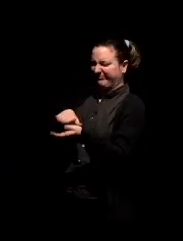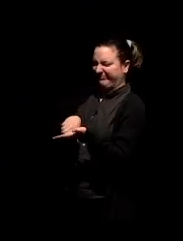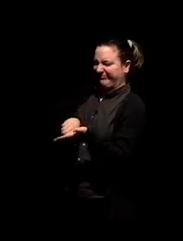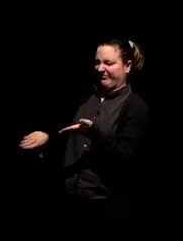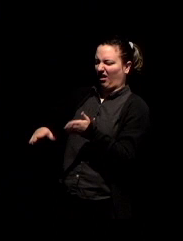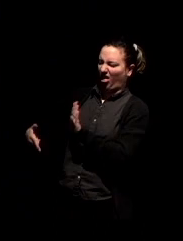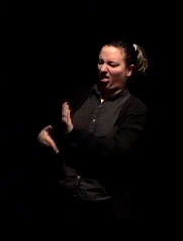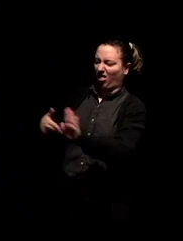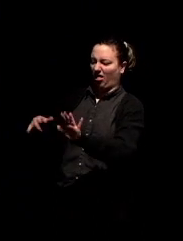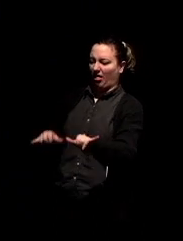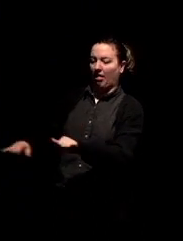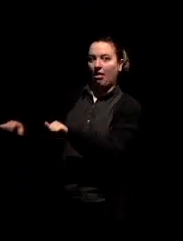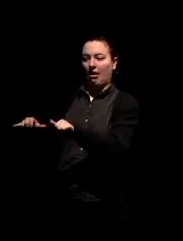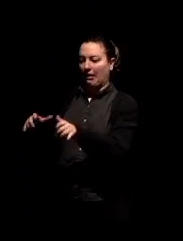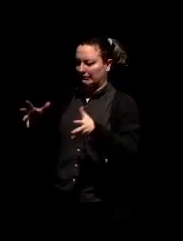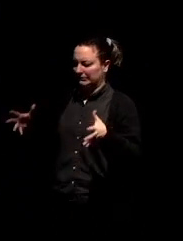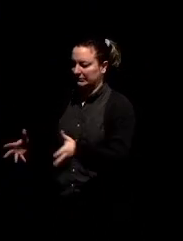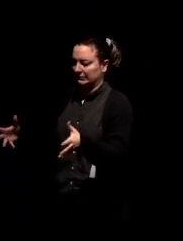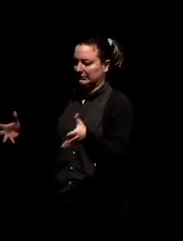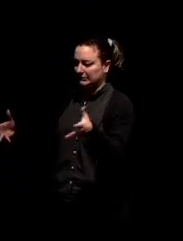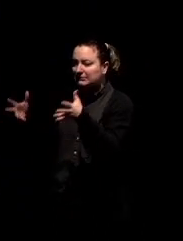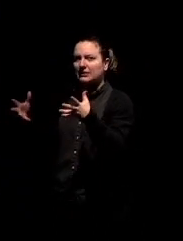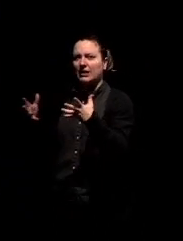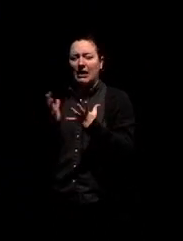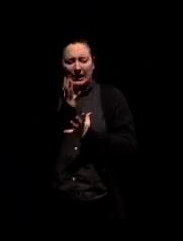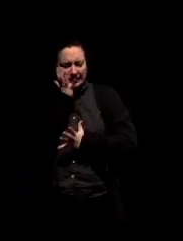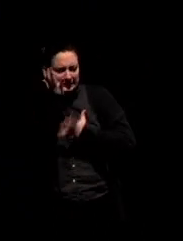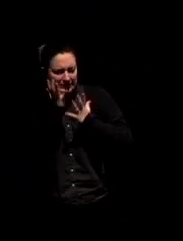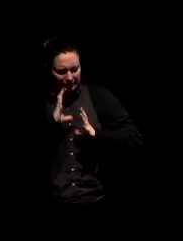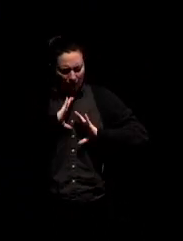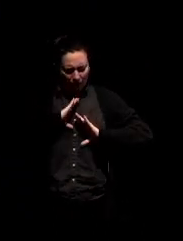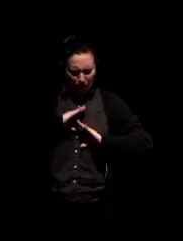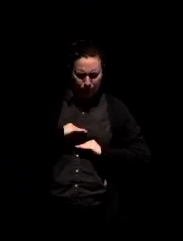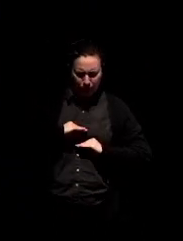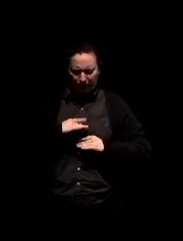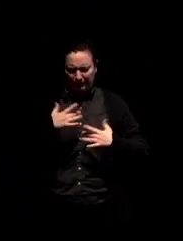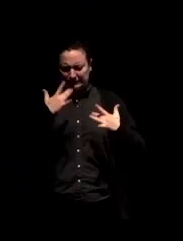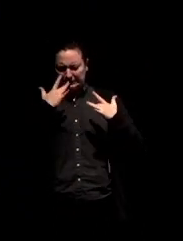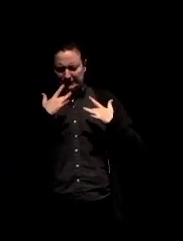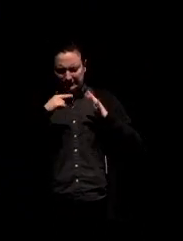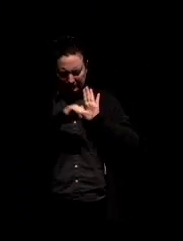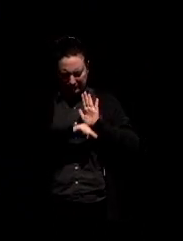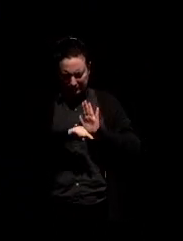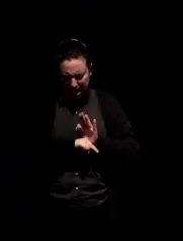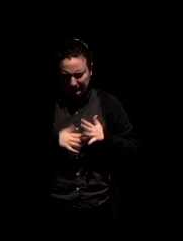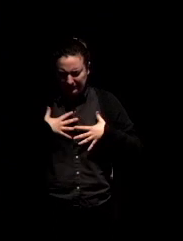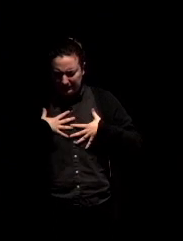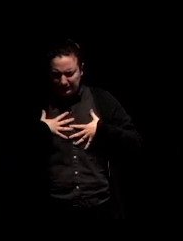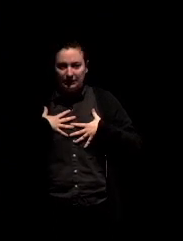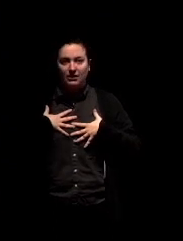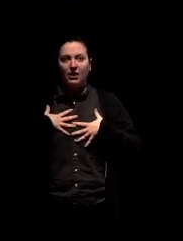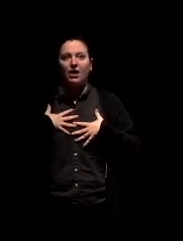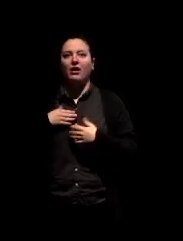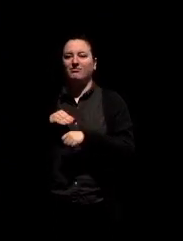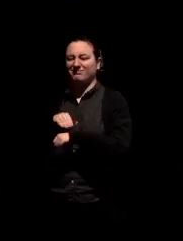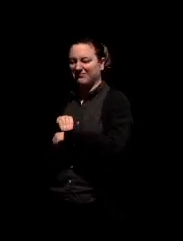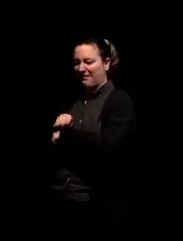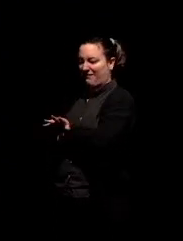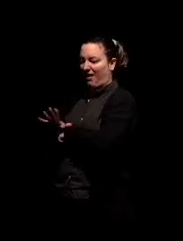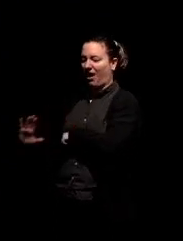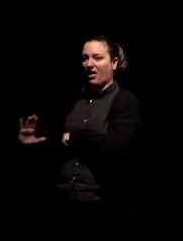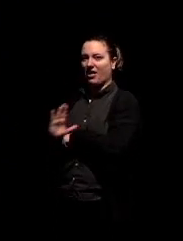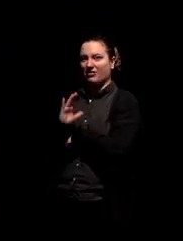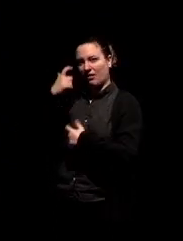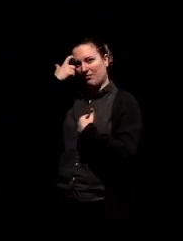rejection, shame, and low self-esteem, which can negatively shape their health and health-related behaviors, either as coping